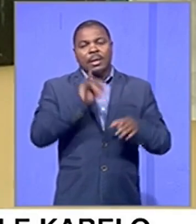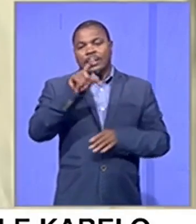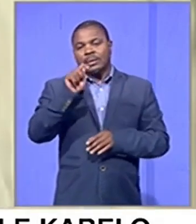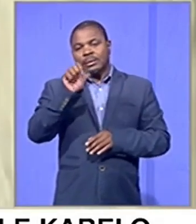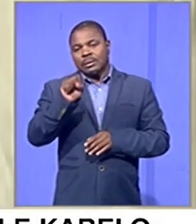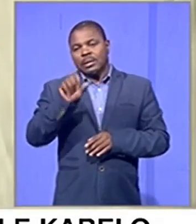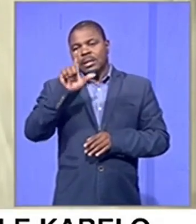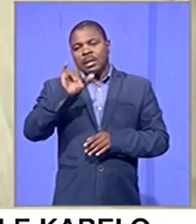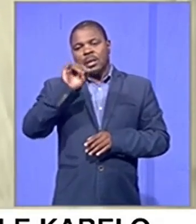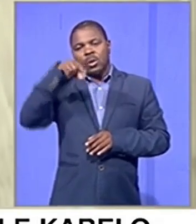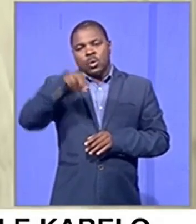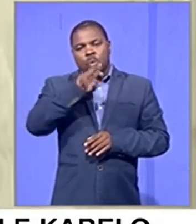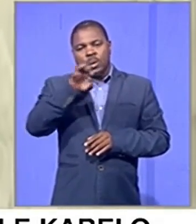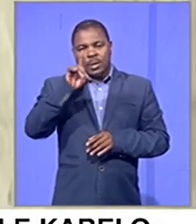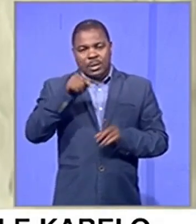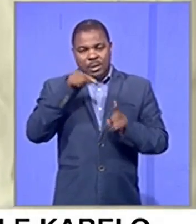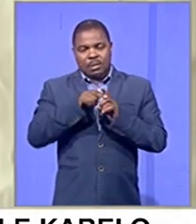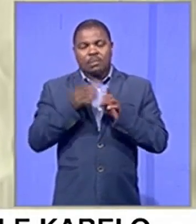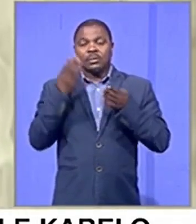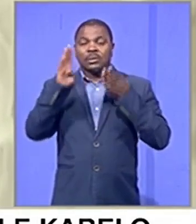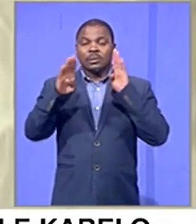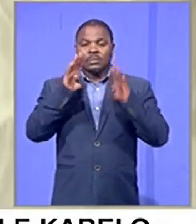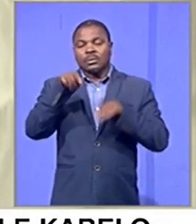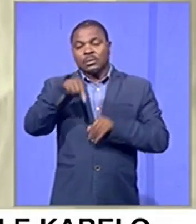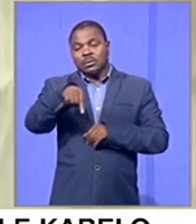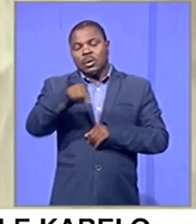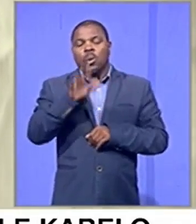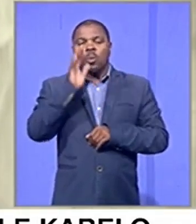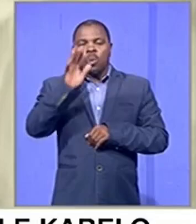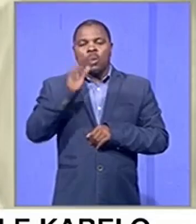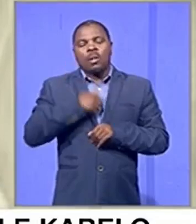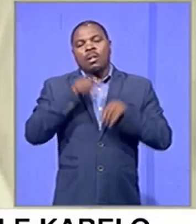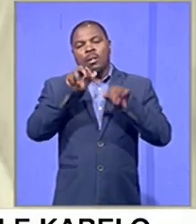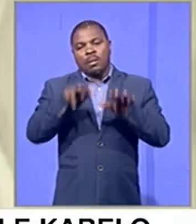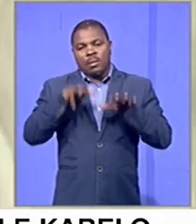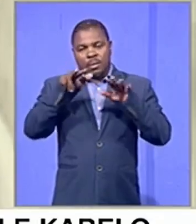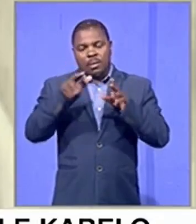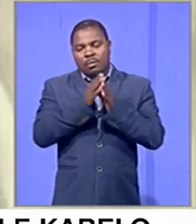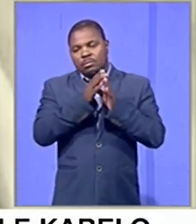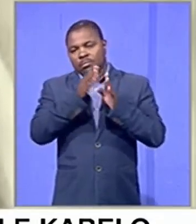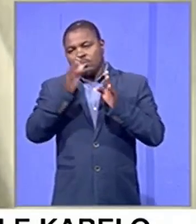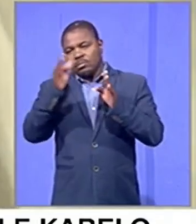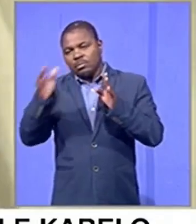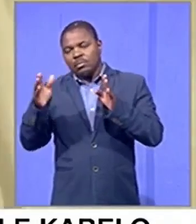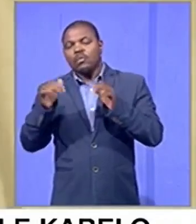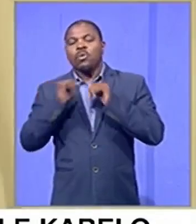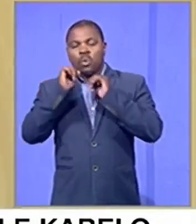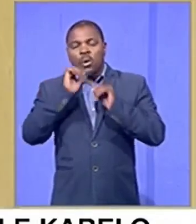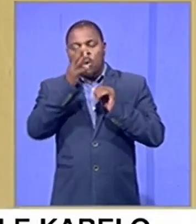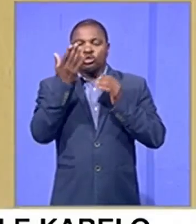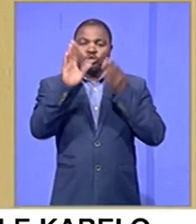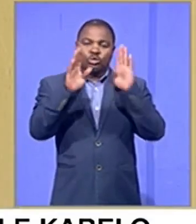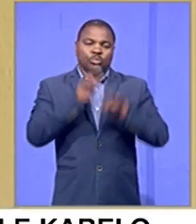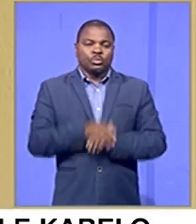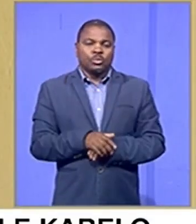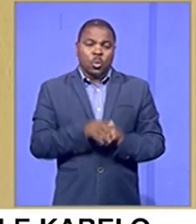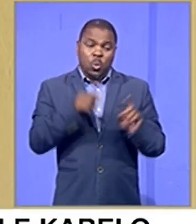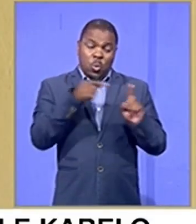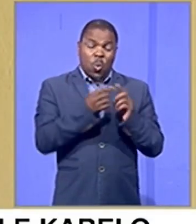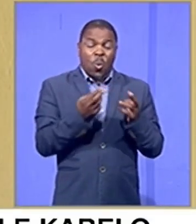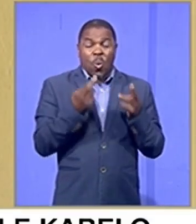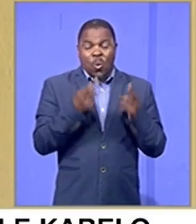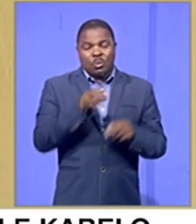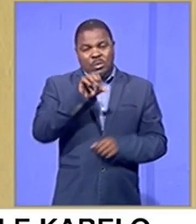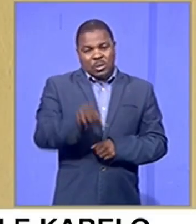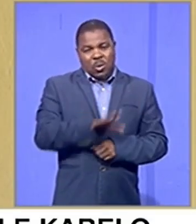Liquid di tla tshwarwa ka la 19 Motsheanong ho fihlela ka la 2 Phupjane. Ore o tshepa Maafrika